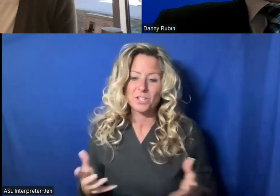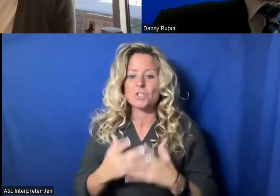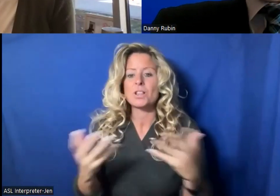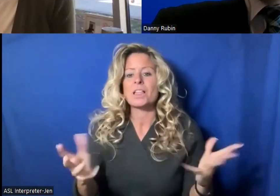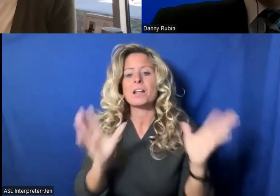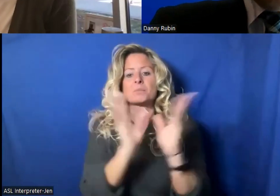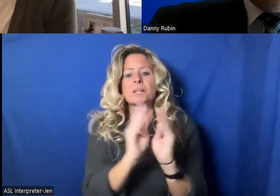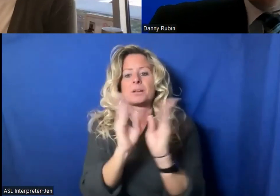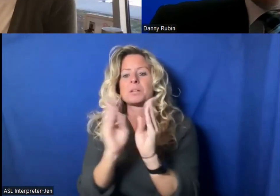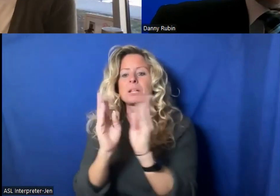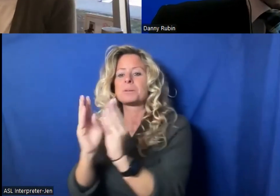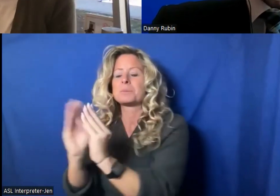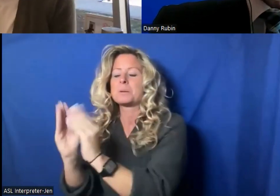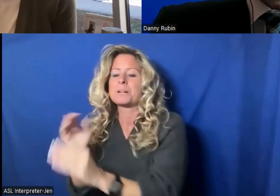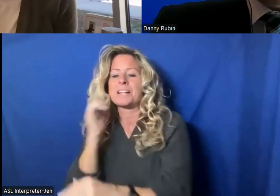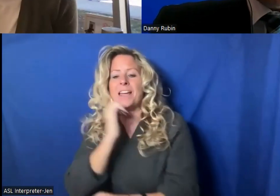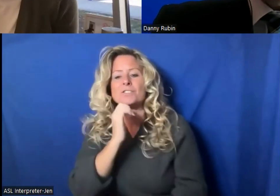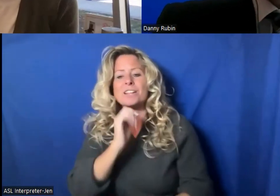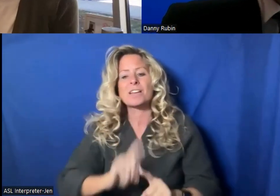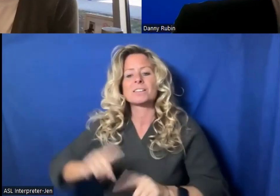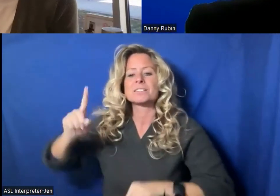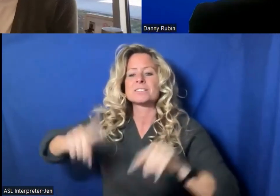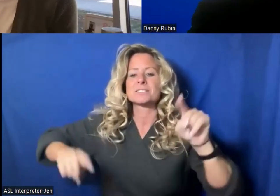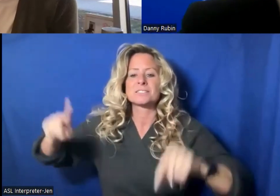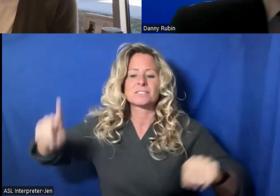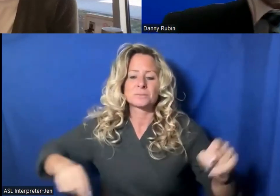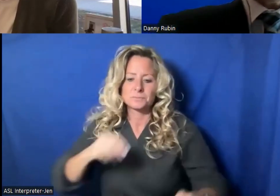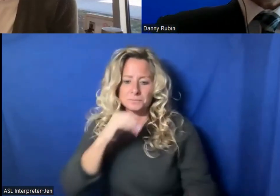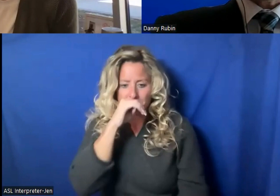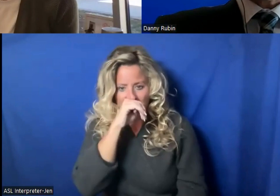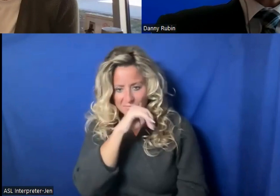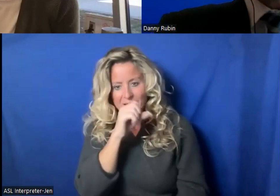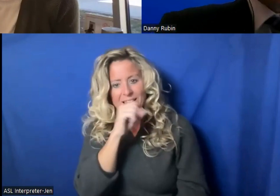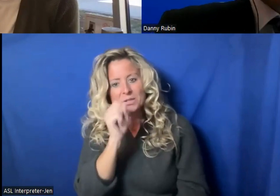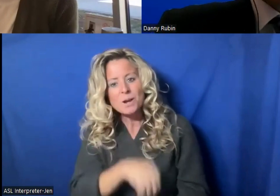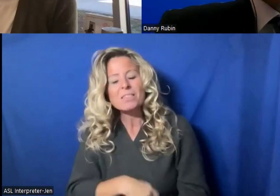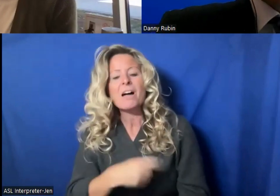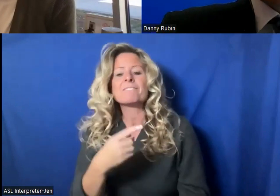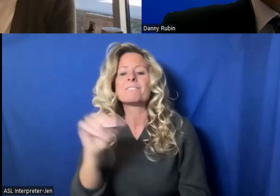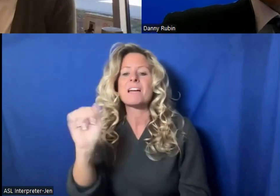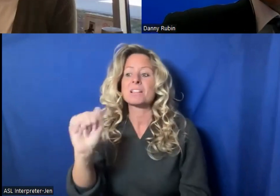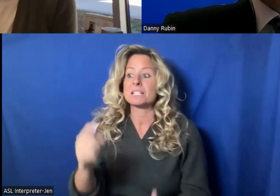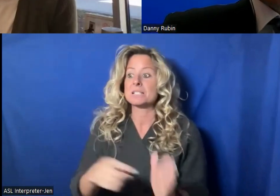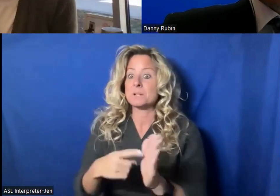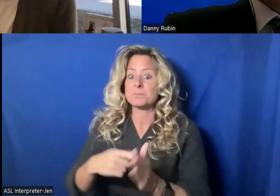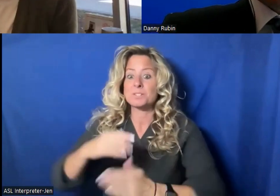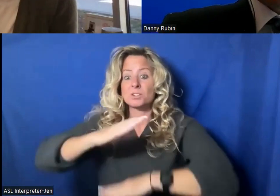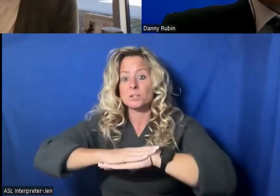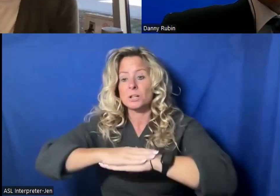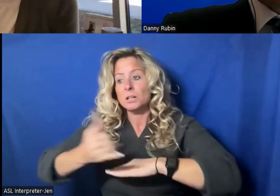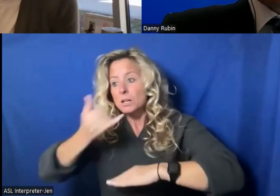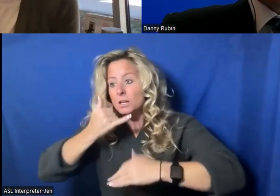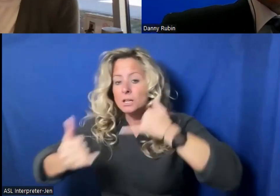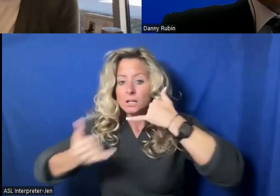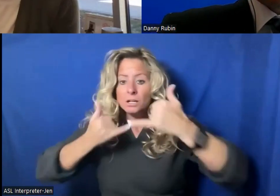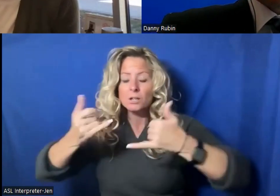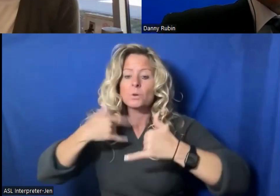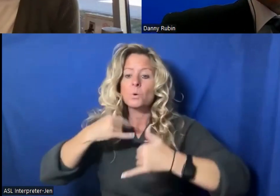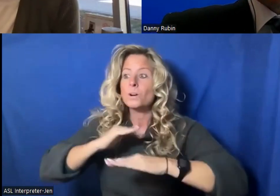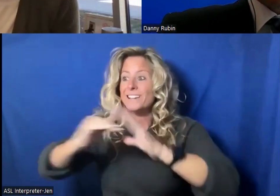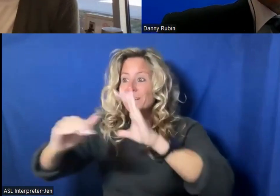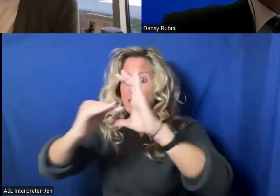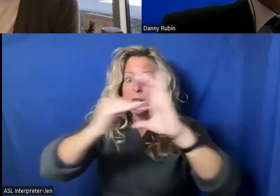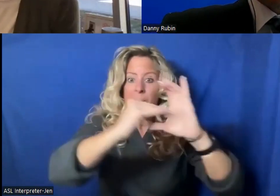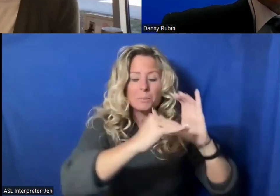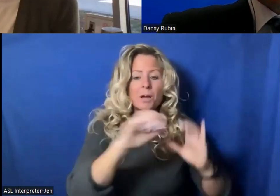meetings, but every day is very different, which is why I love athletics. So some days you're at your desk and you're answering emails. Other days